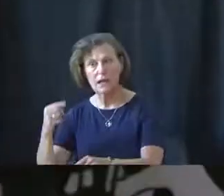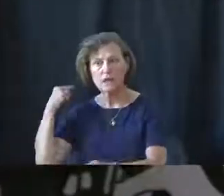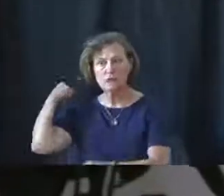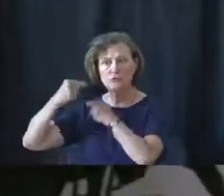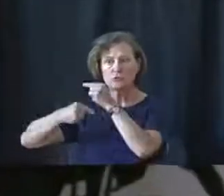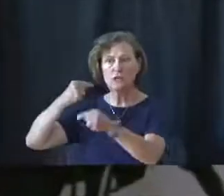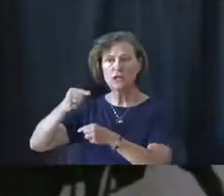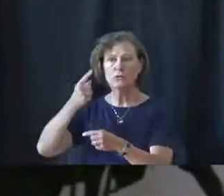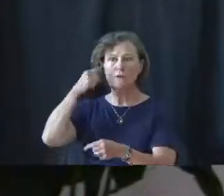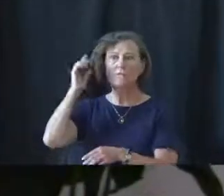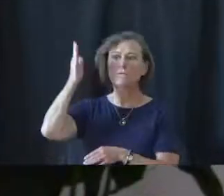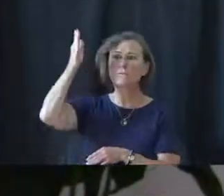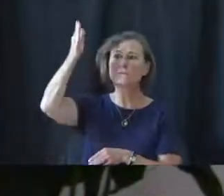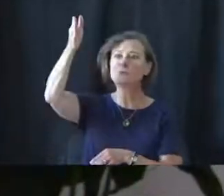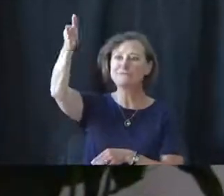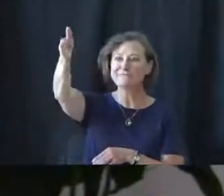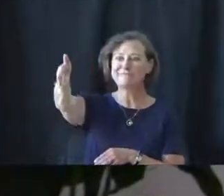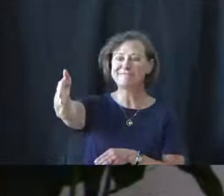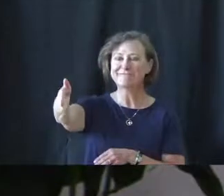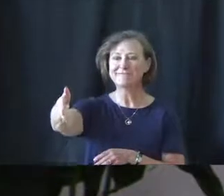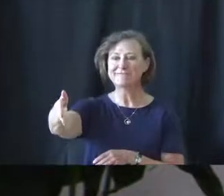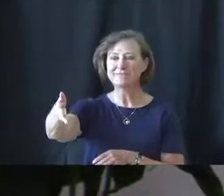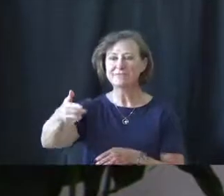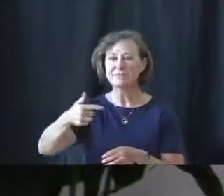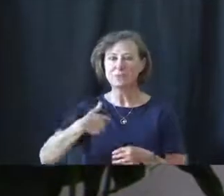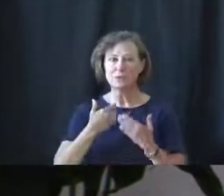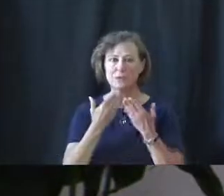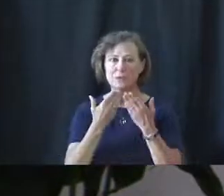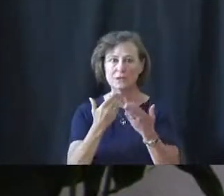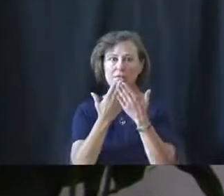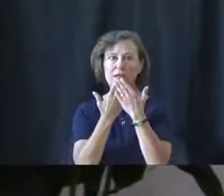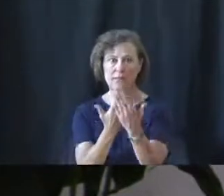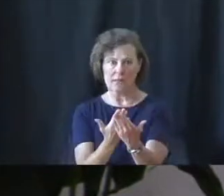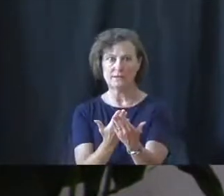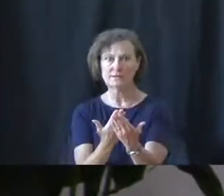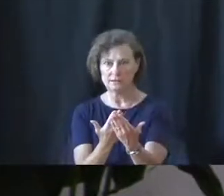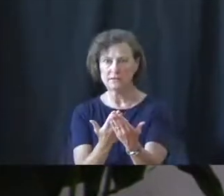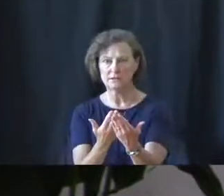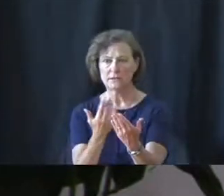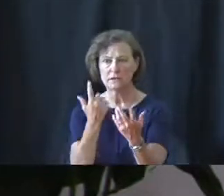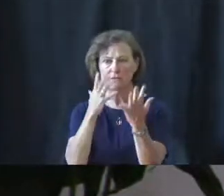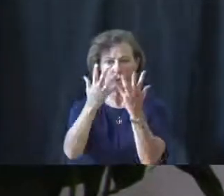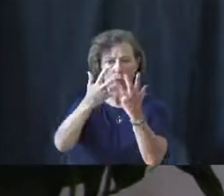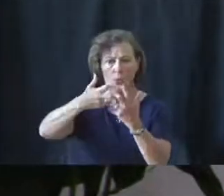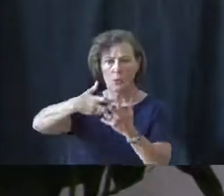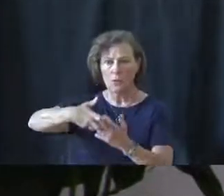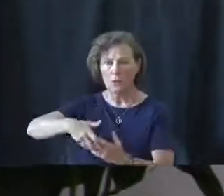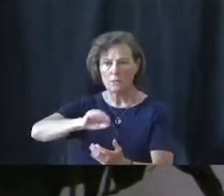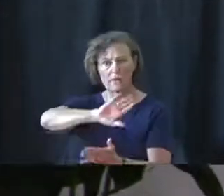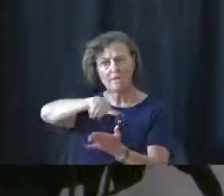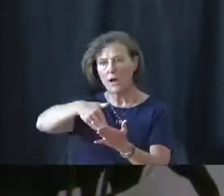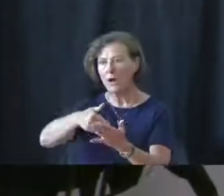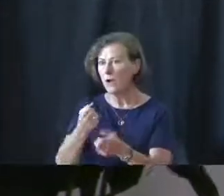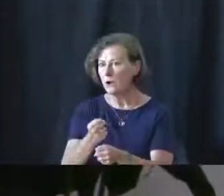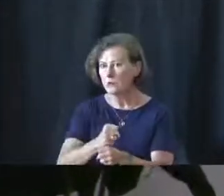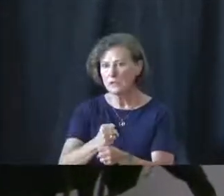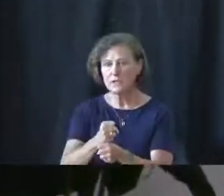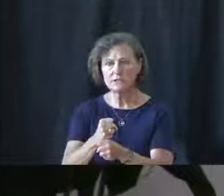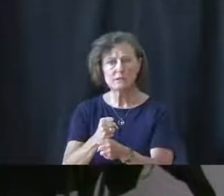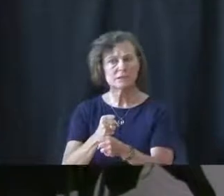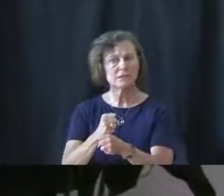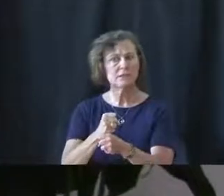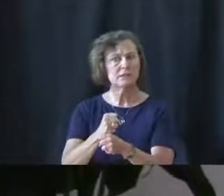yet to come. We give thanks for the web of all creation,